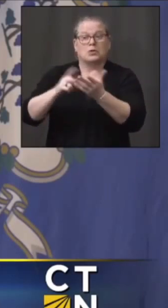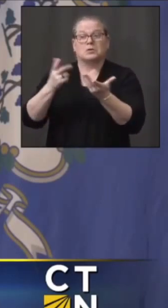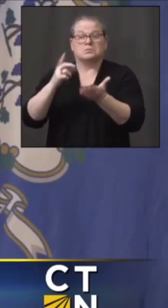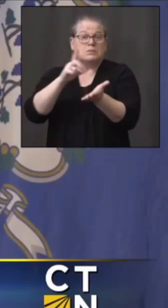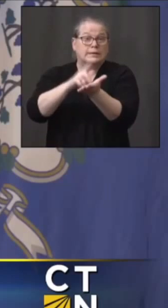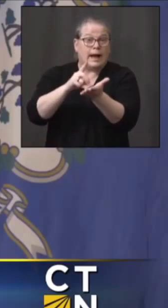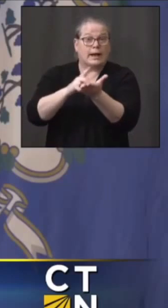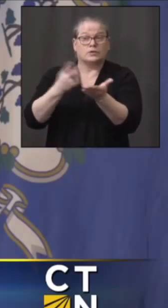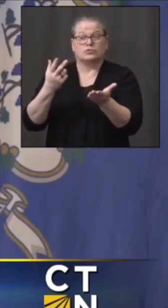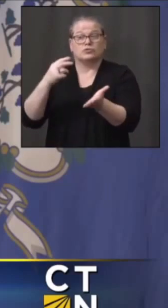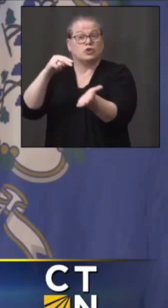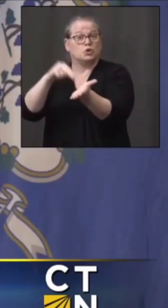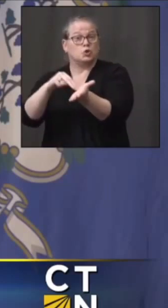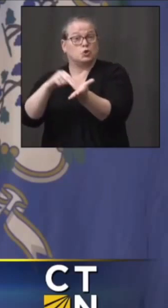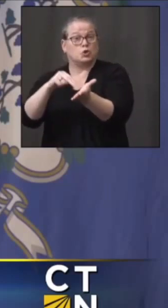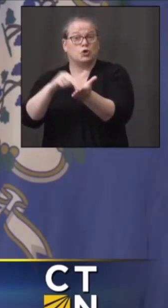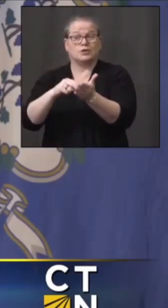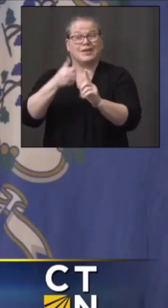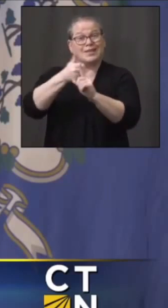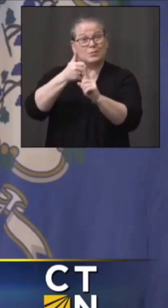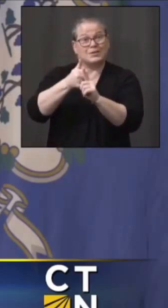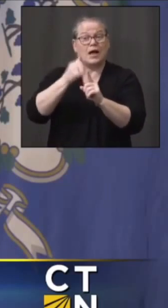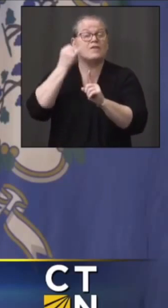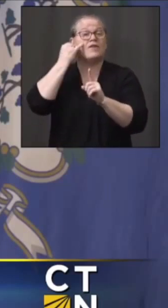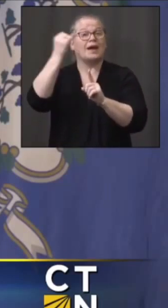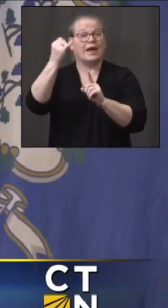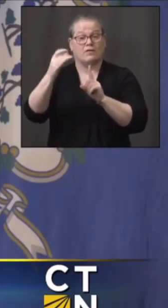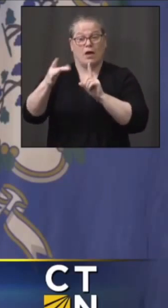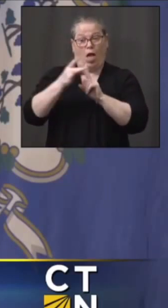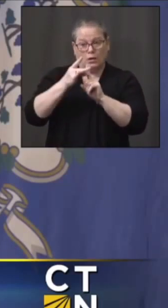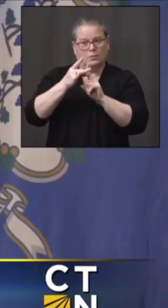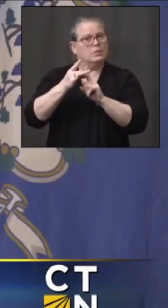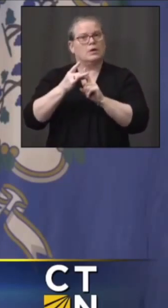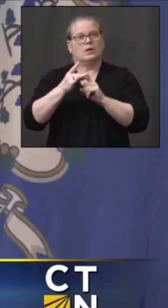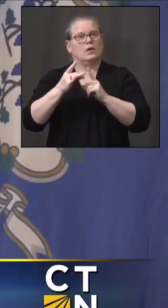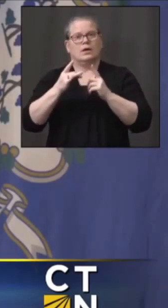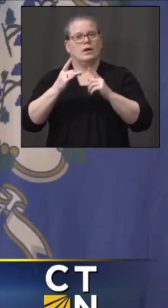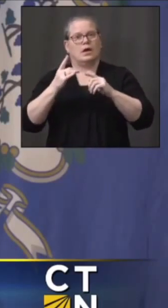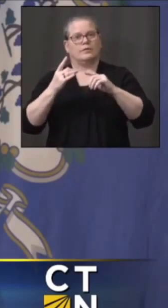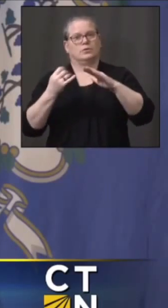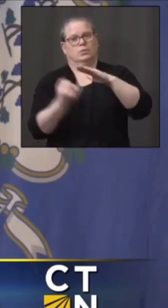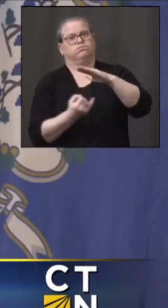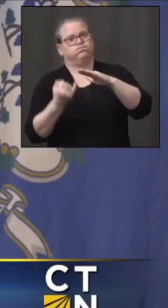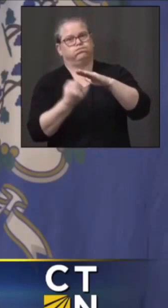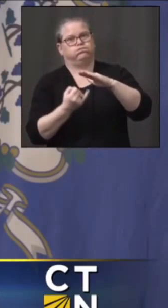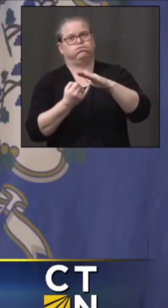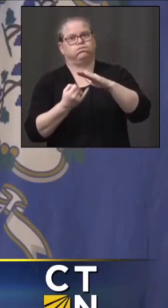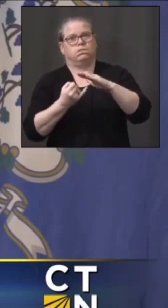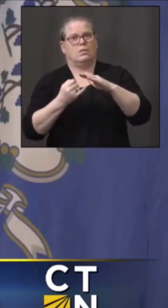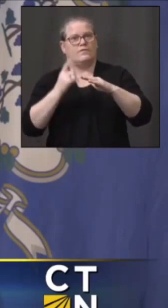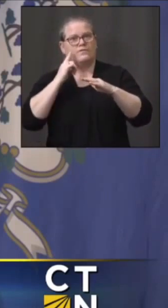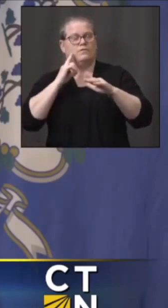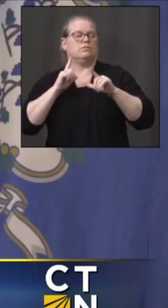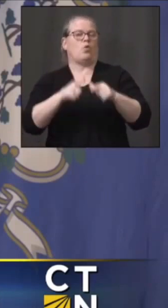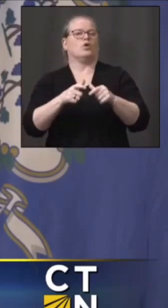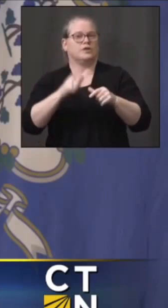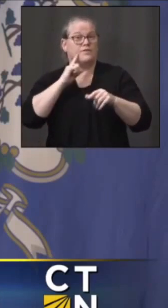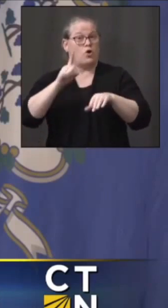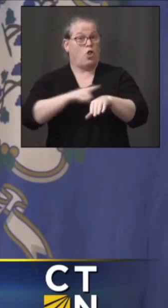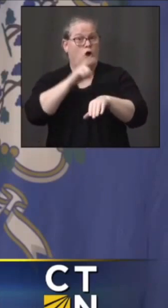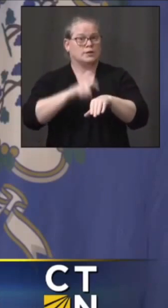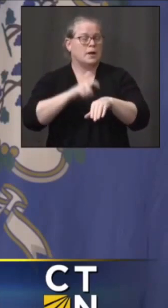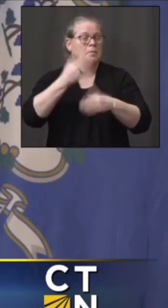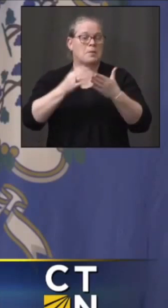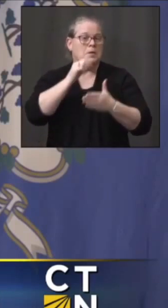which I think would be a big plus. As I mentioned before, hopefully you'll see fewer fatalities in the nursing homes, but that'll still take at least a